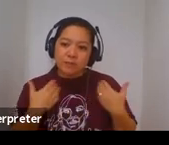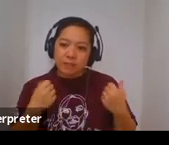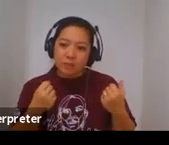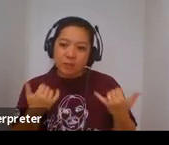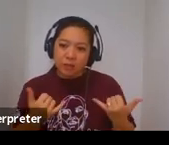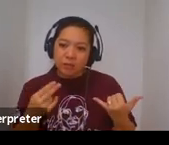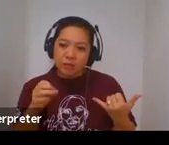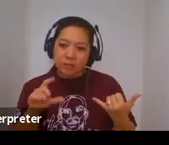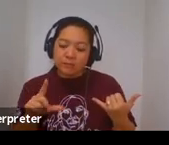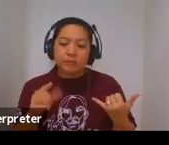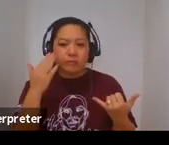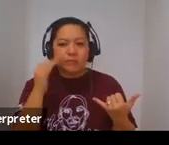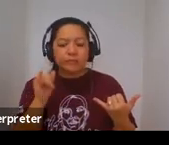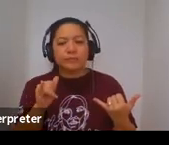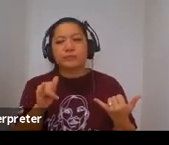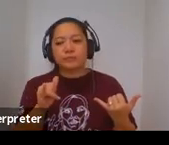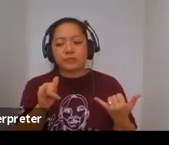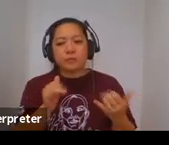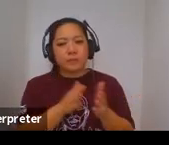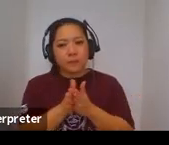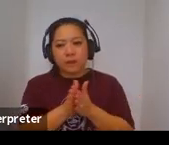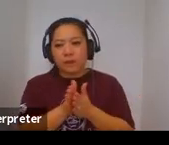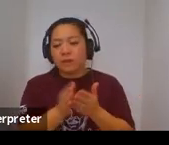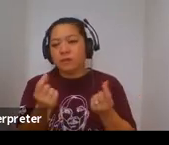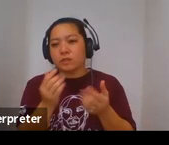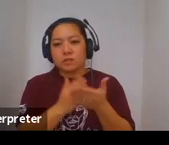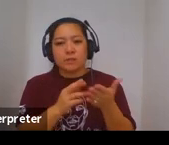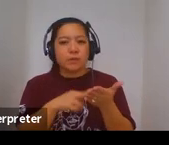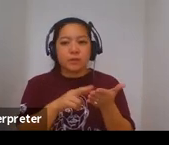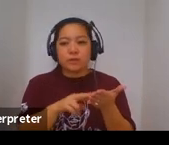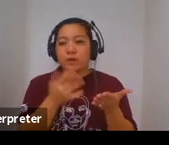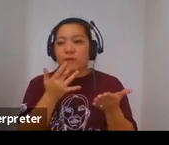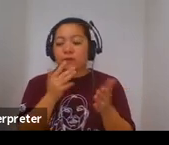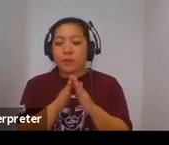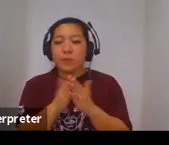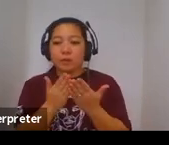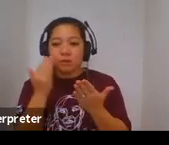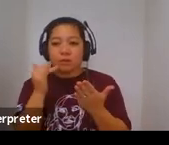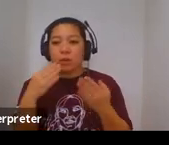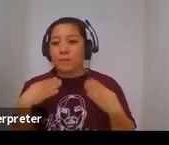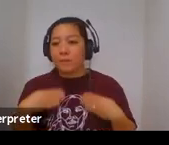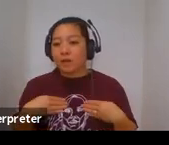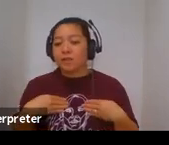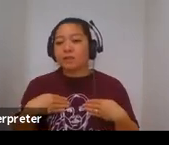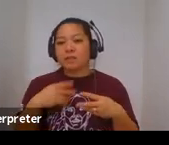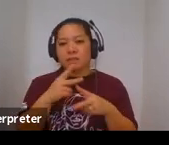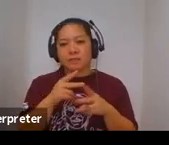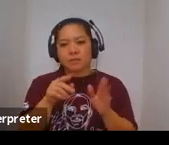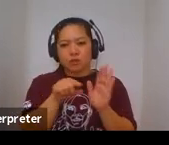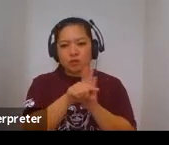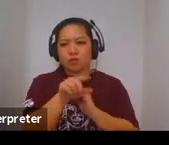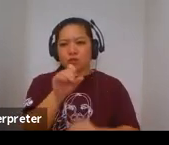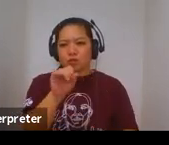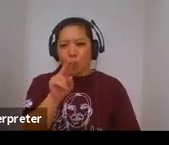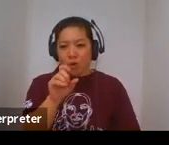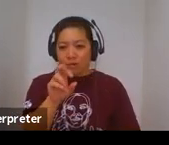And I've done some research on this. And one of my favorite books is called The Body Keeps the Score. And that